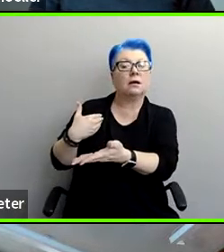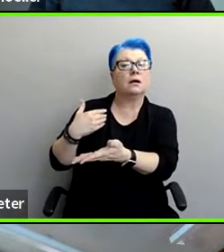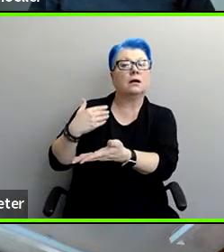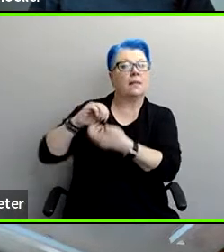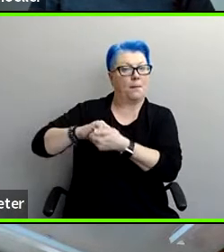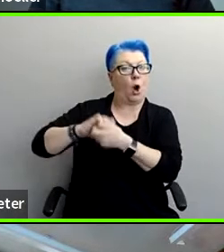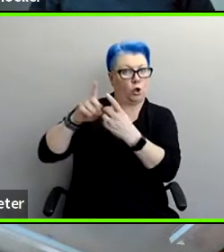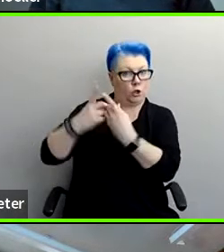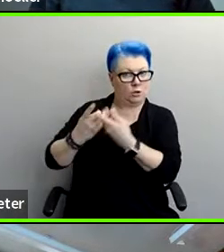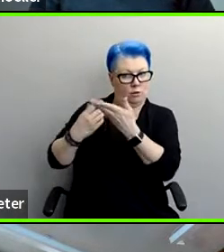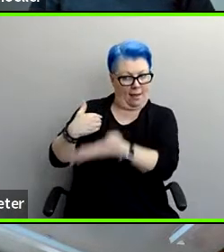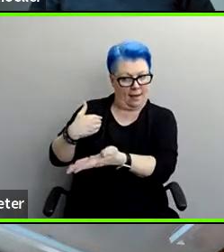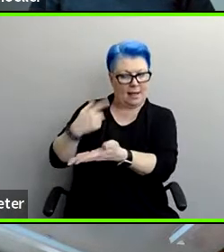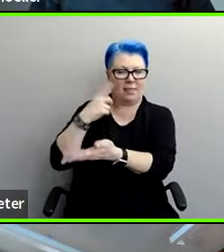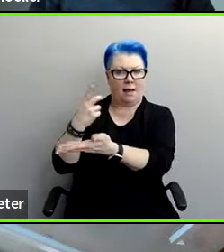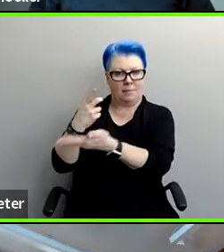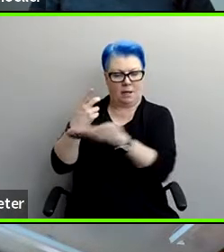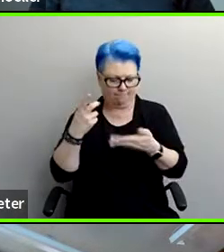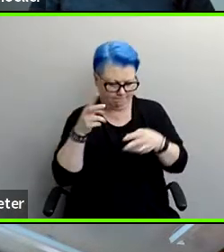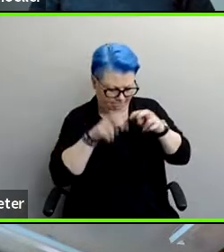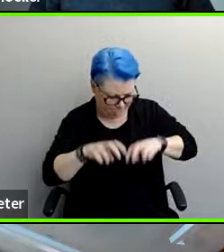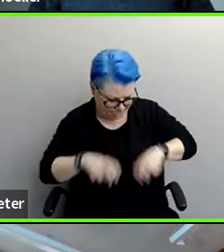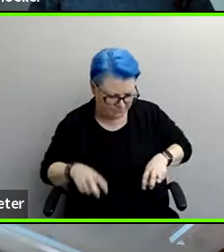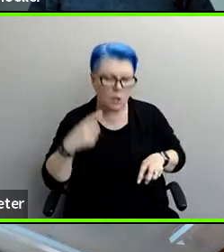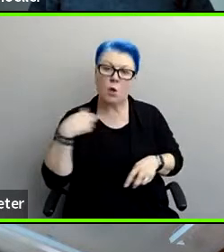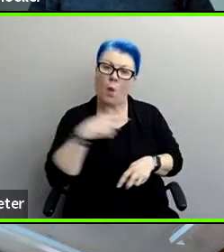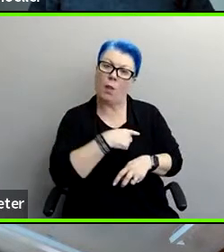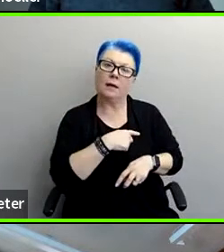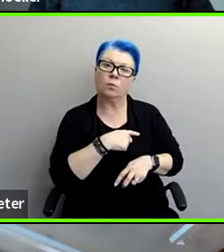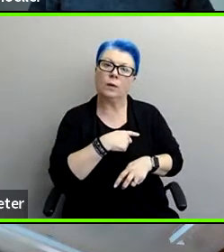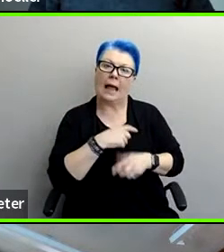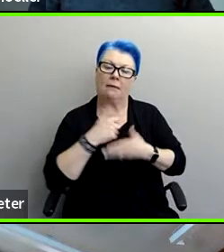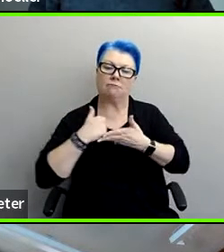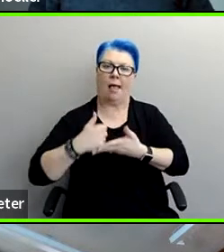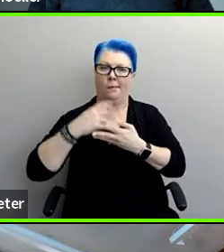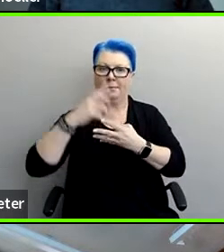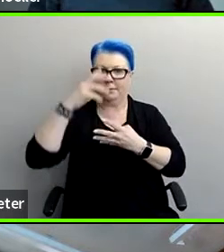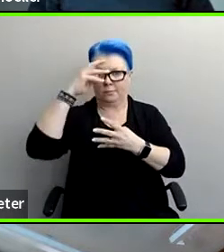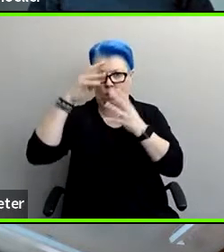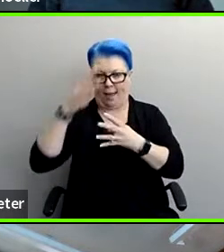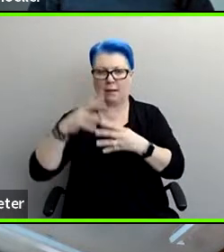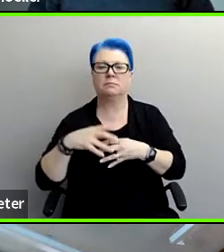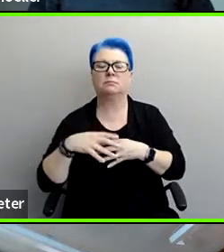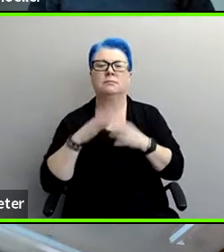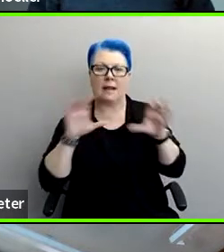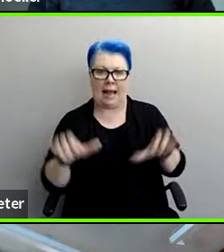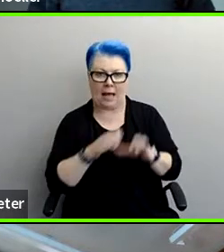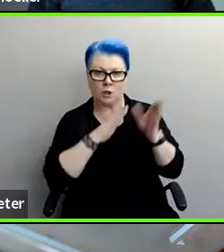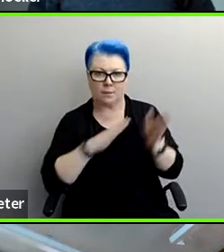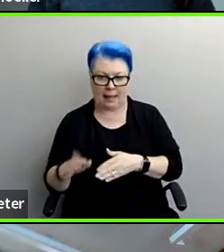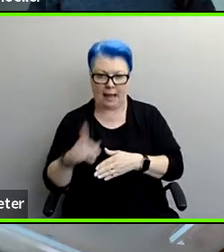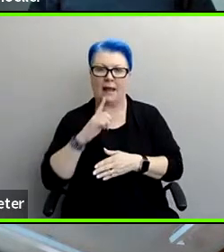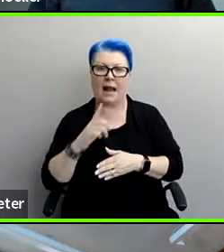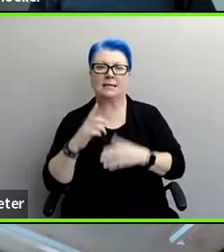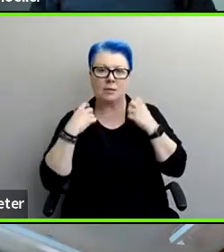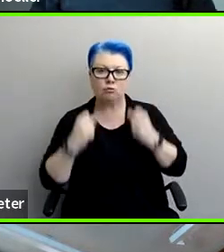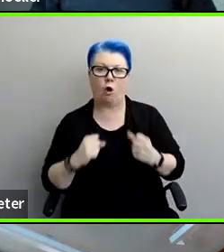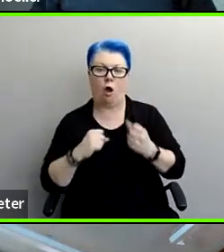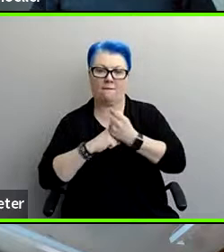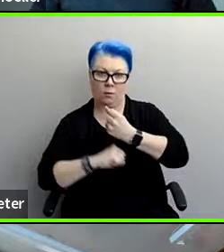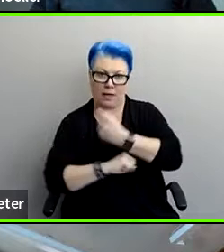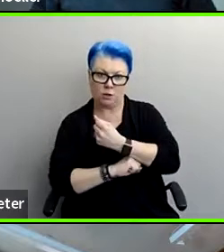can have an action plan or an implementation plan that's built upon a firm foundation.